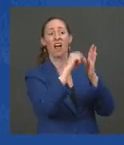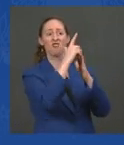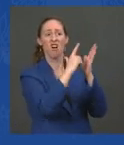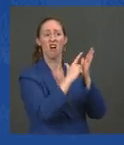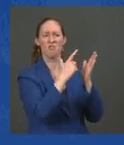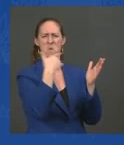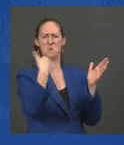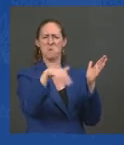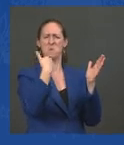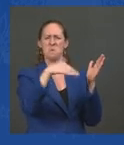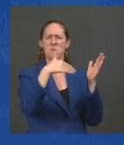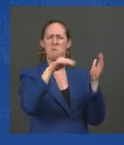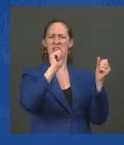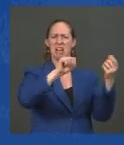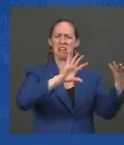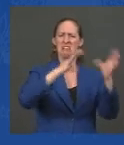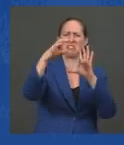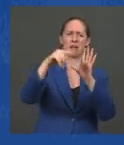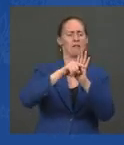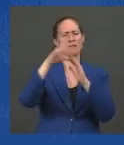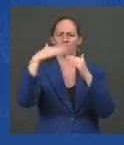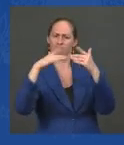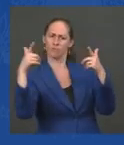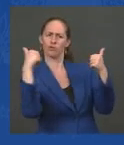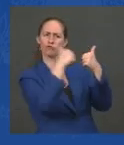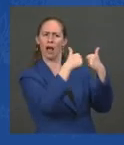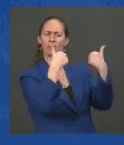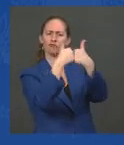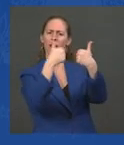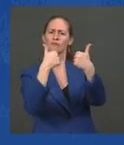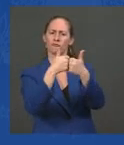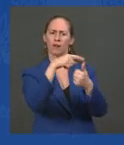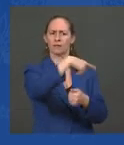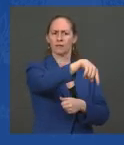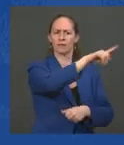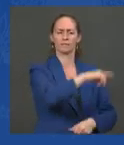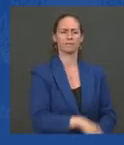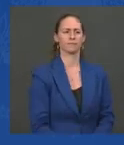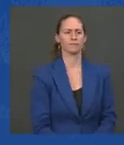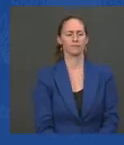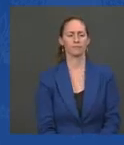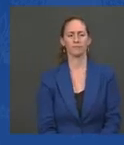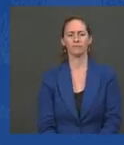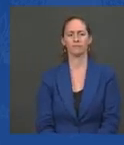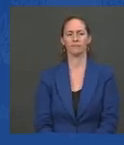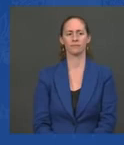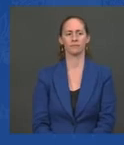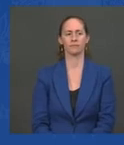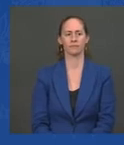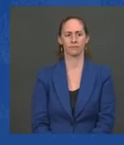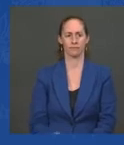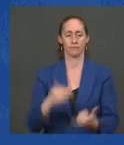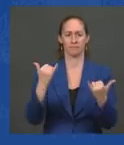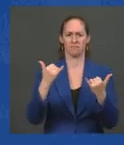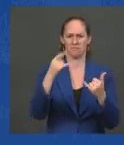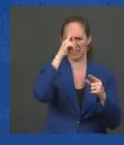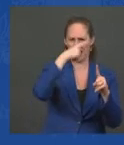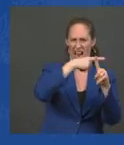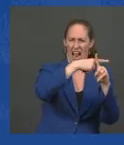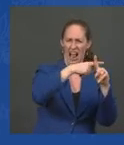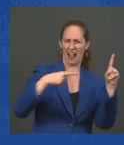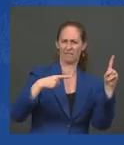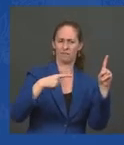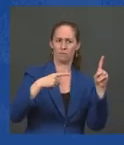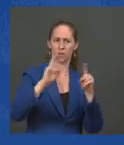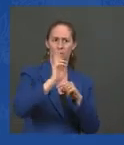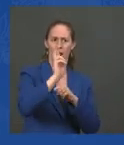whether in old or new ways. So something like 20% of or half the Republicans are registered Republicans. I am not